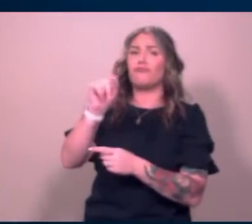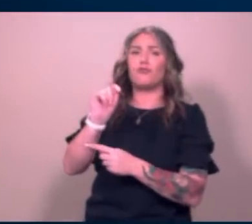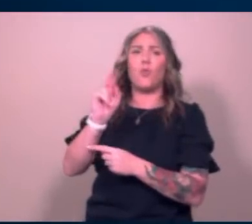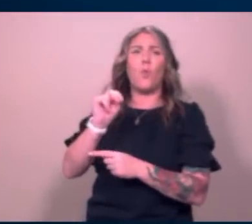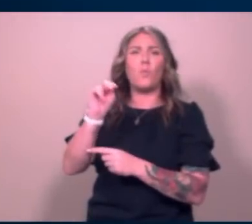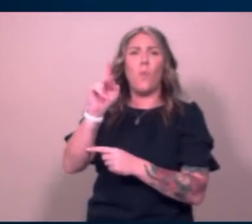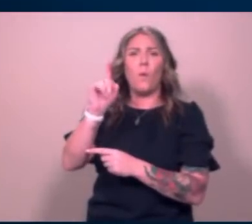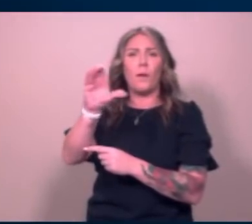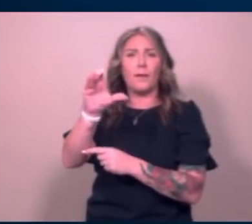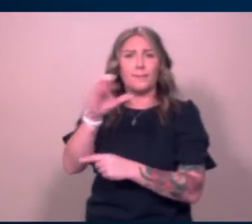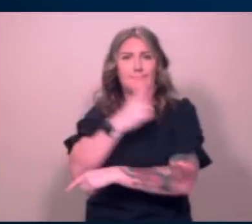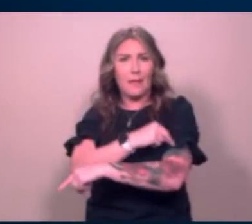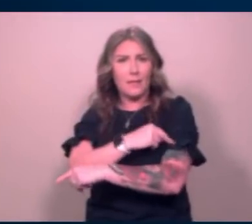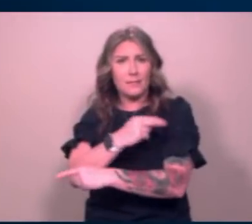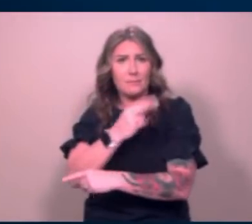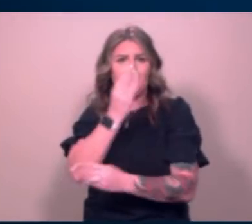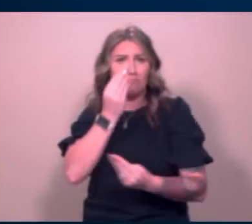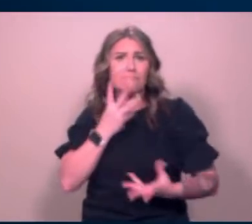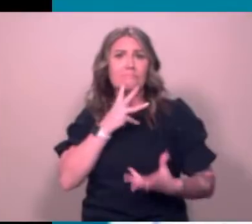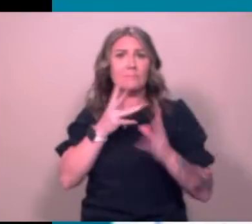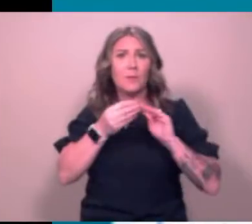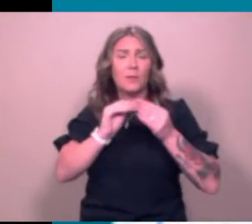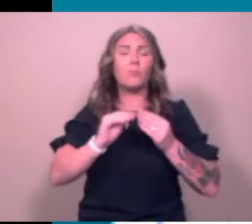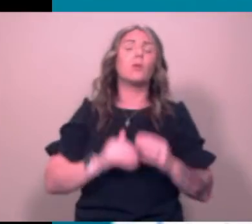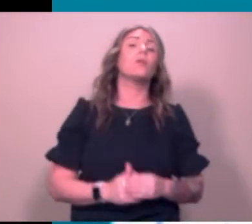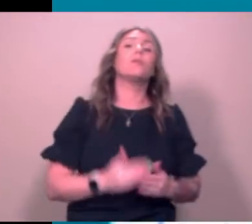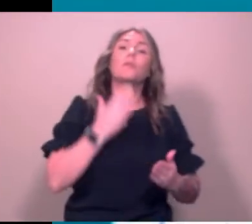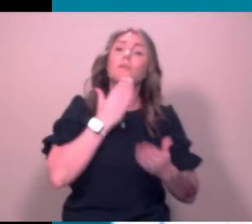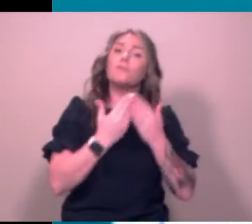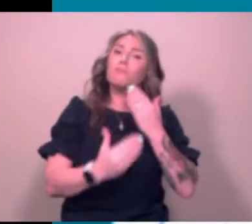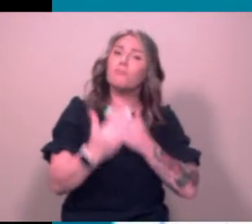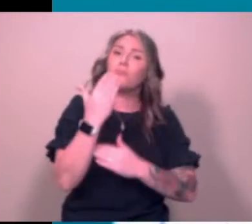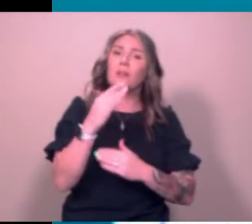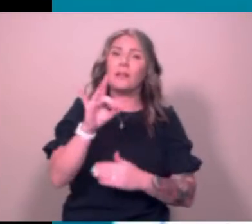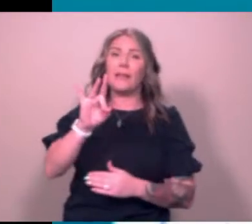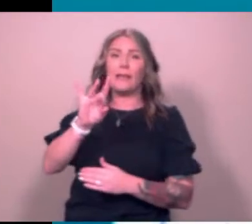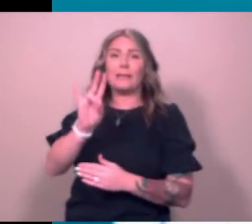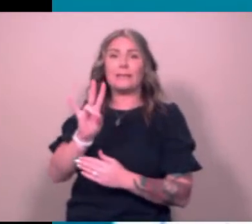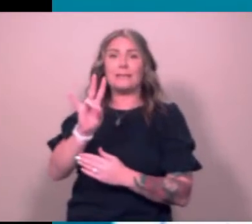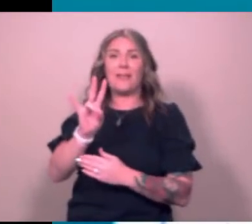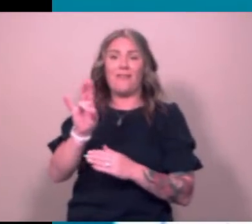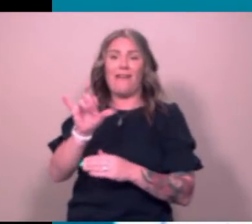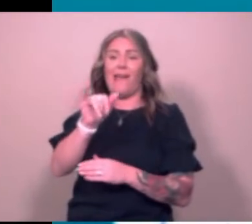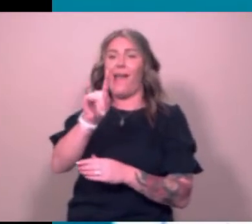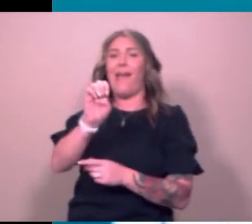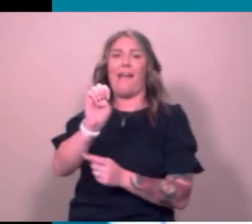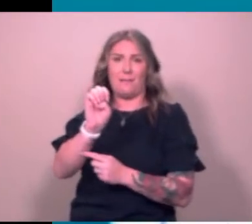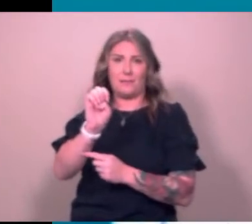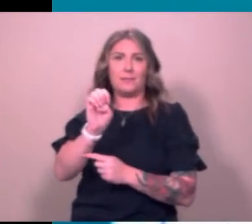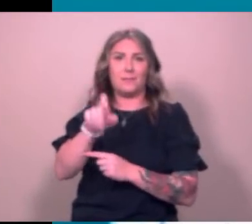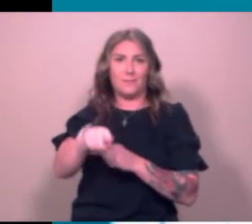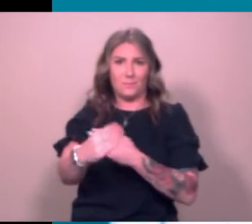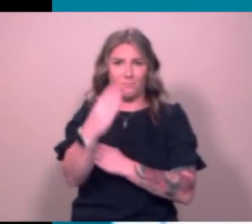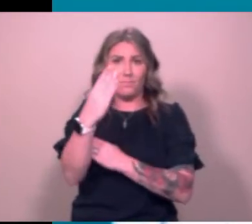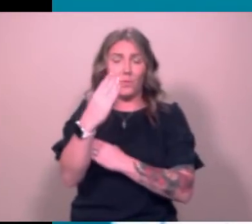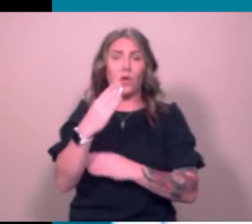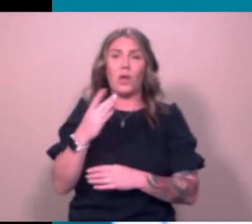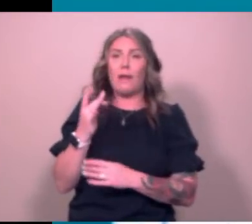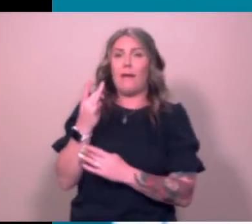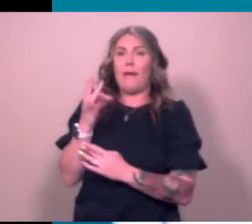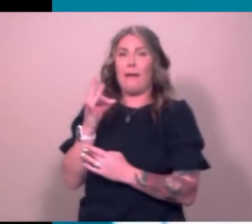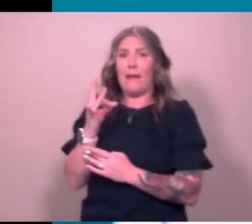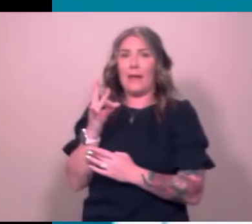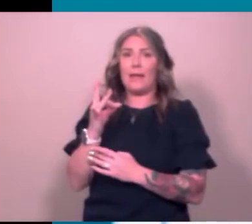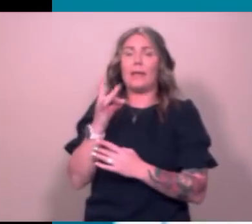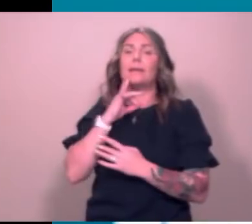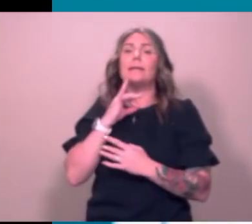there. Good morning. Yes, we have 87 active patients this morning, with 18 that are out of